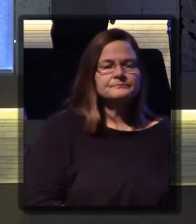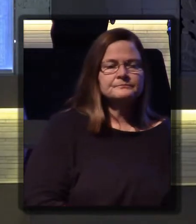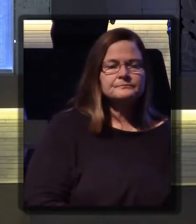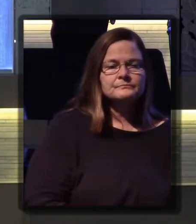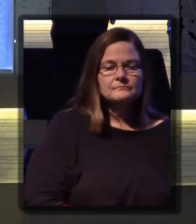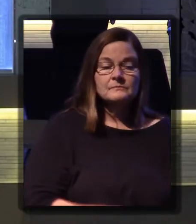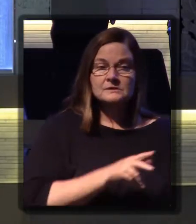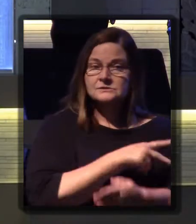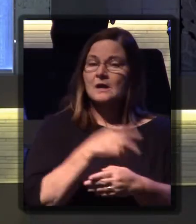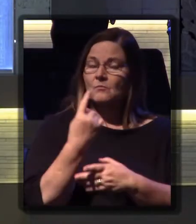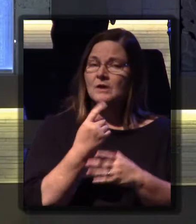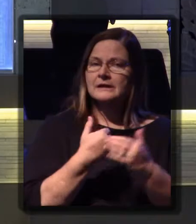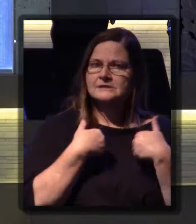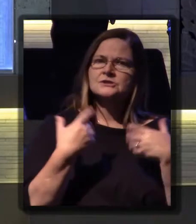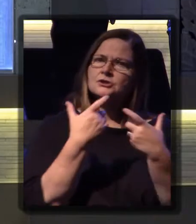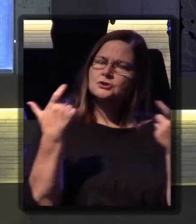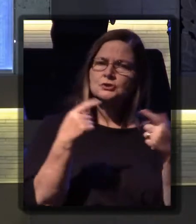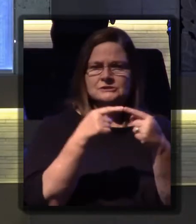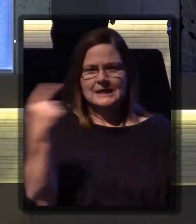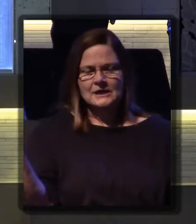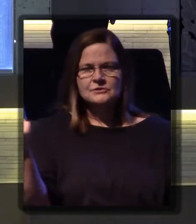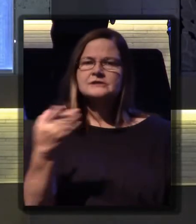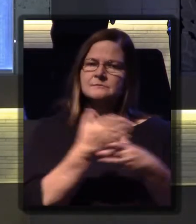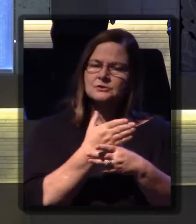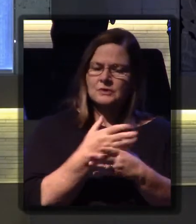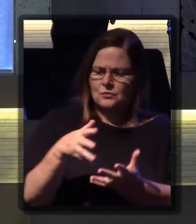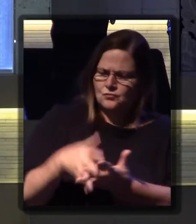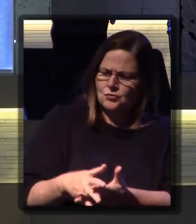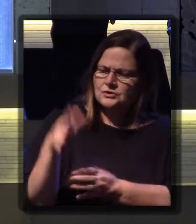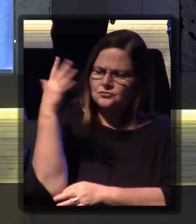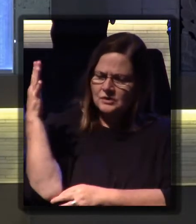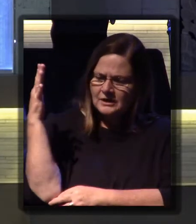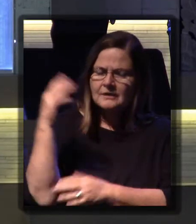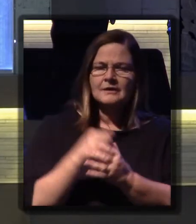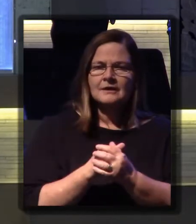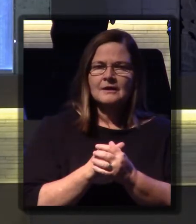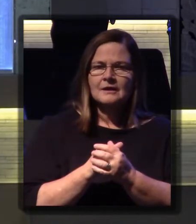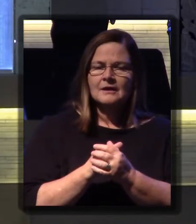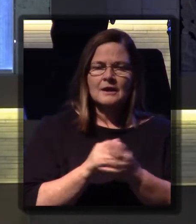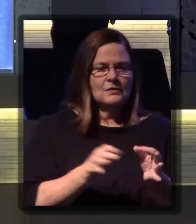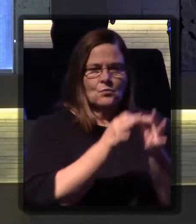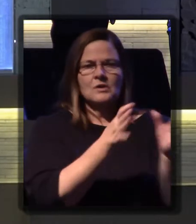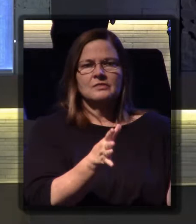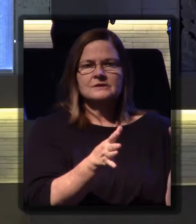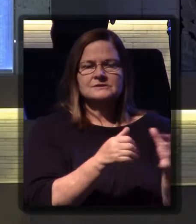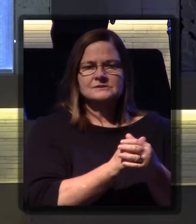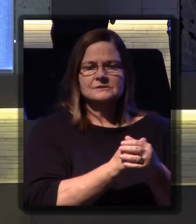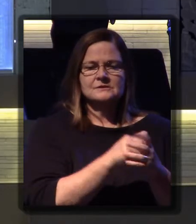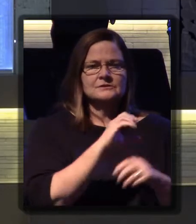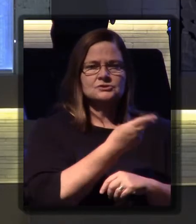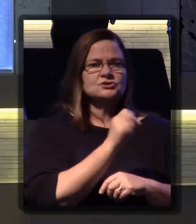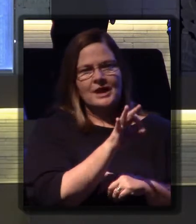of your claim to faith. So this psalm, Psalm 1, puts a huge contrast between the